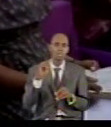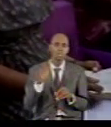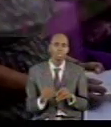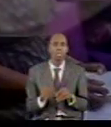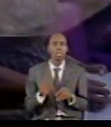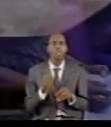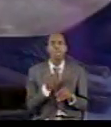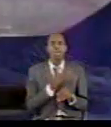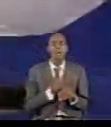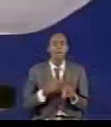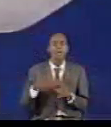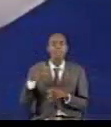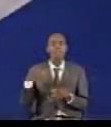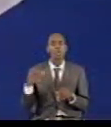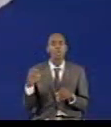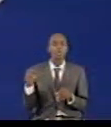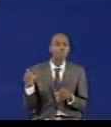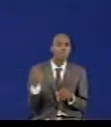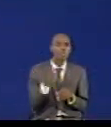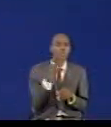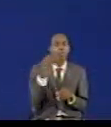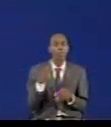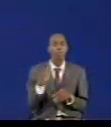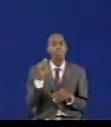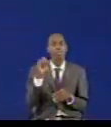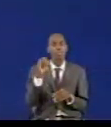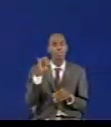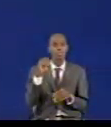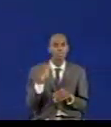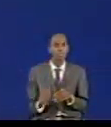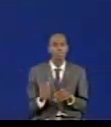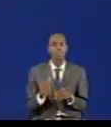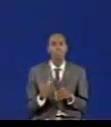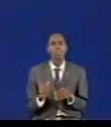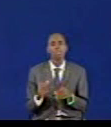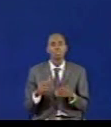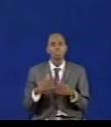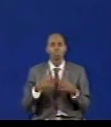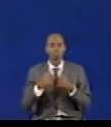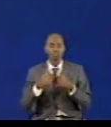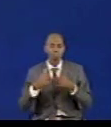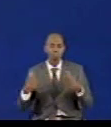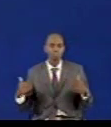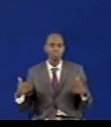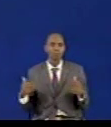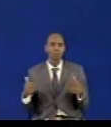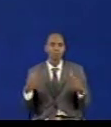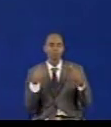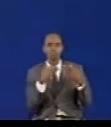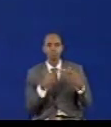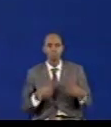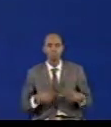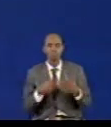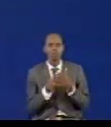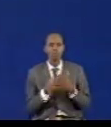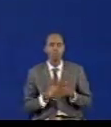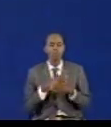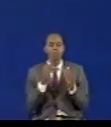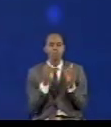of Cilicia, and of Asia, disputing with Stephen. Look at verse